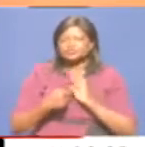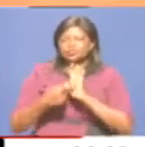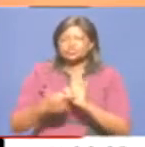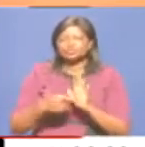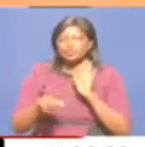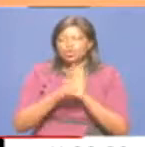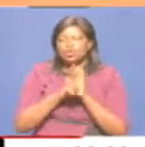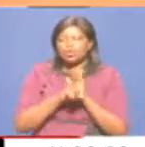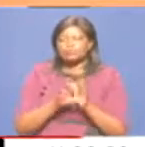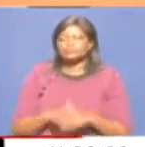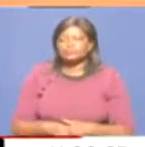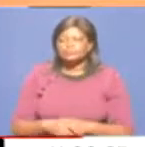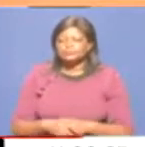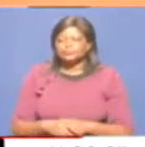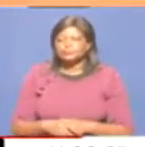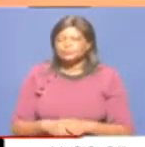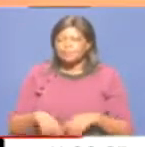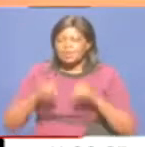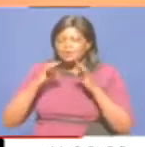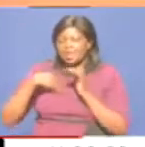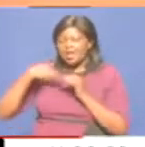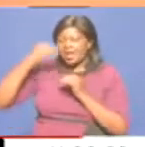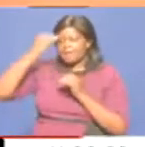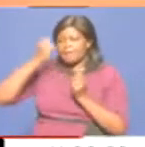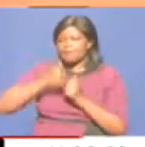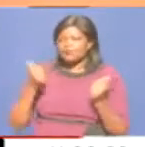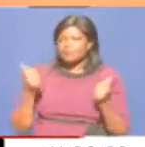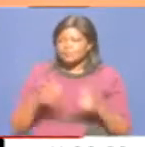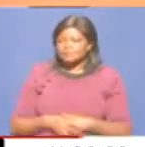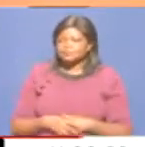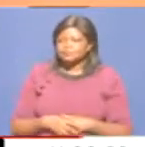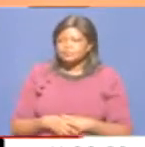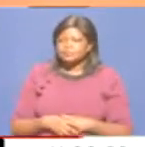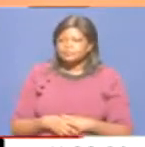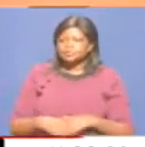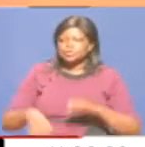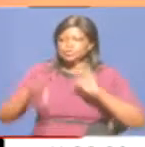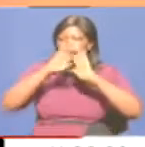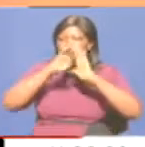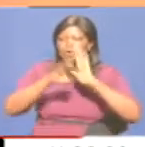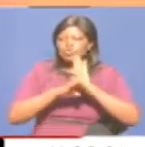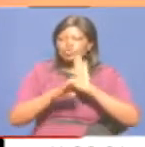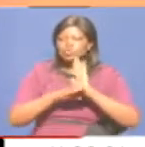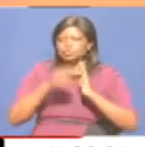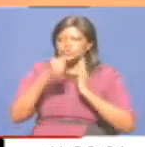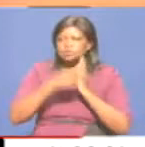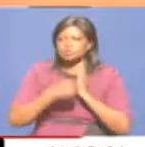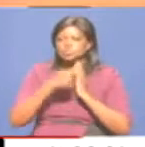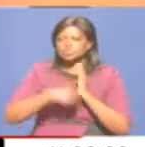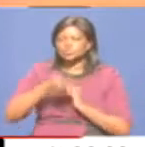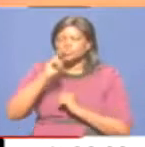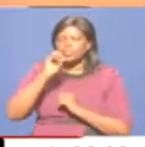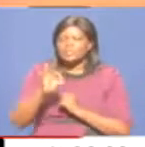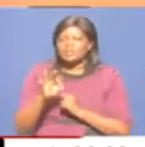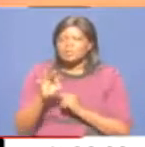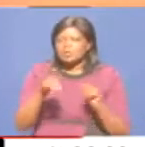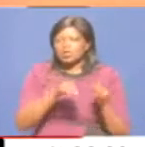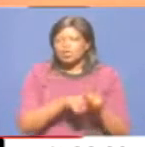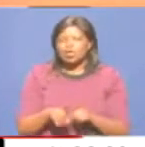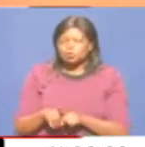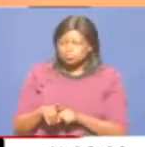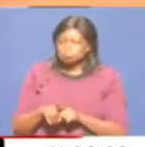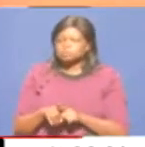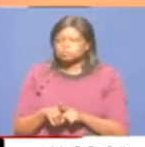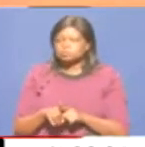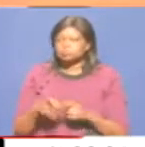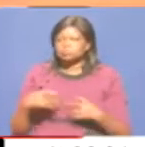Now, if I remember, the Constitution in Article 203 also pegs the